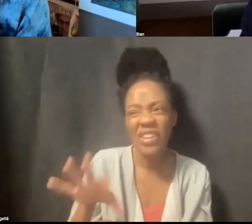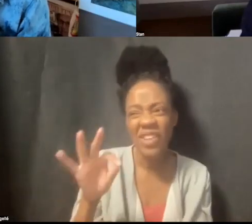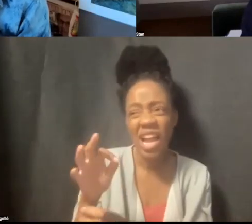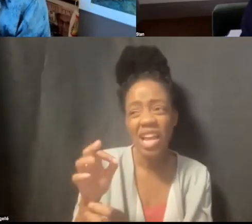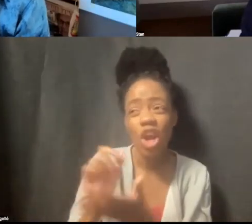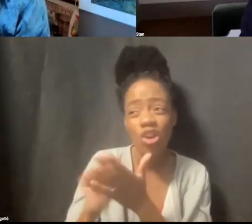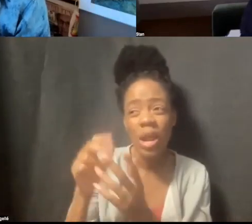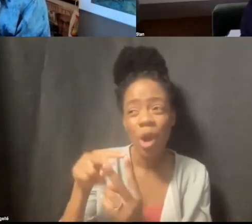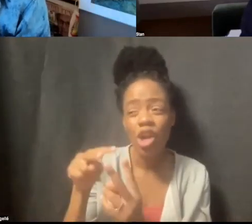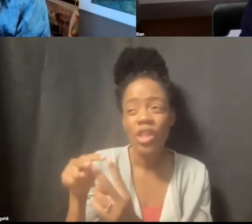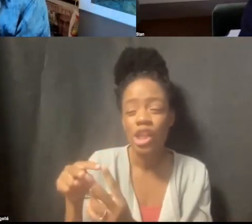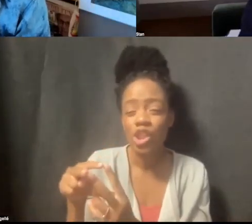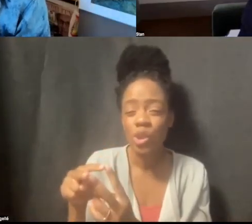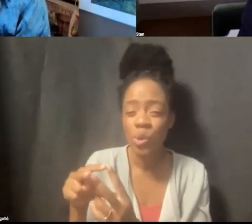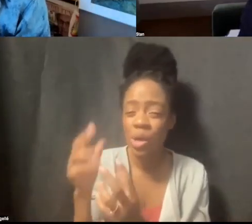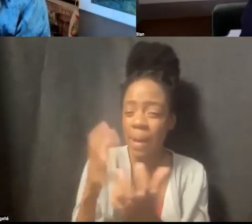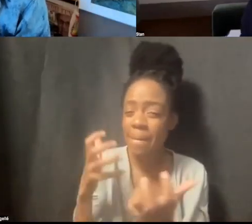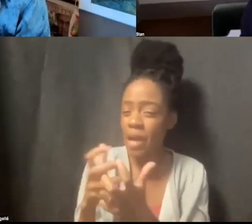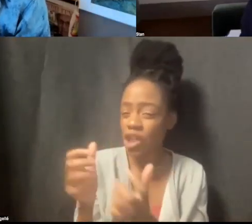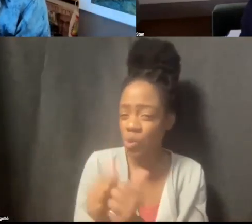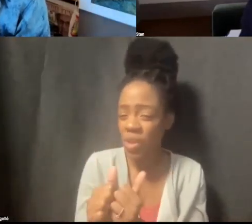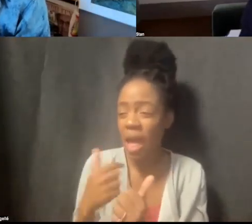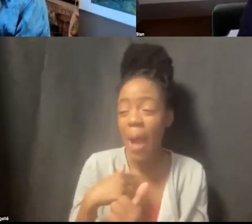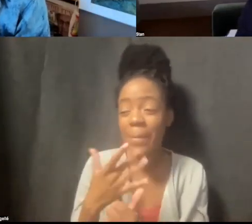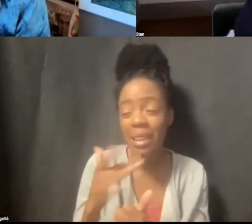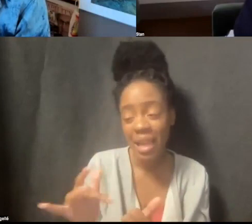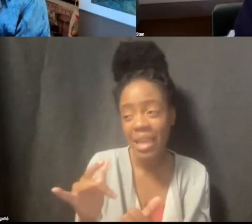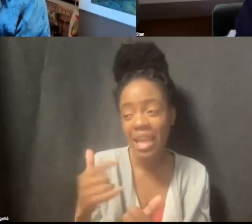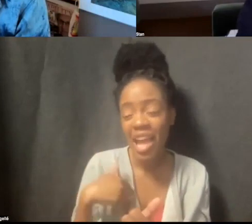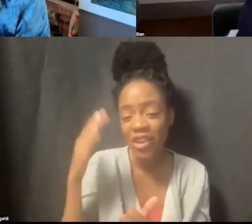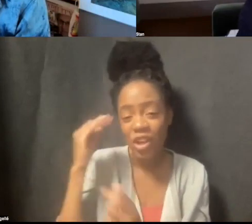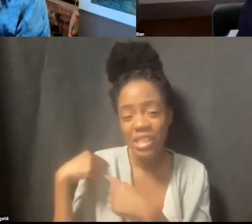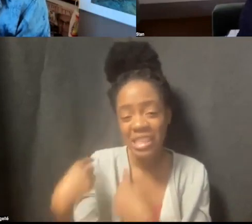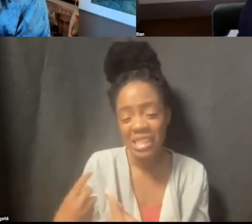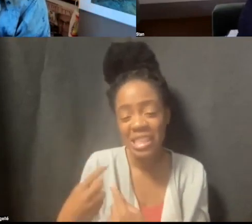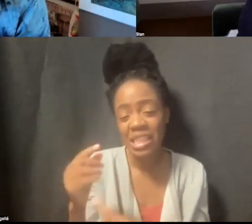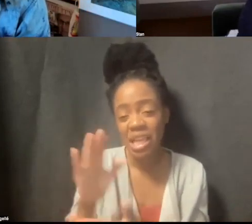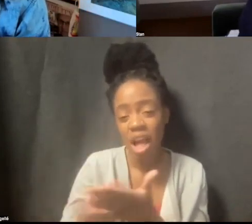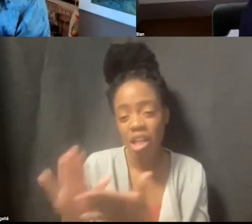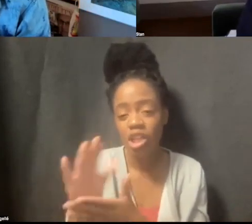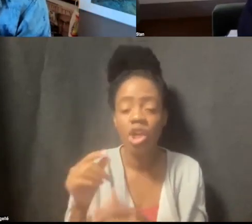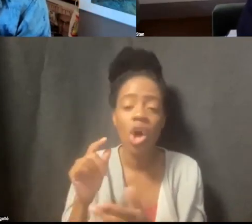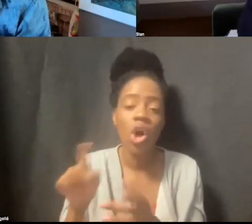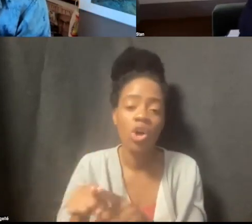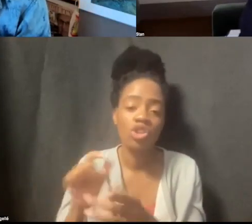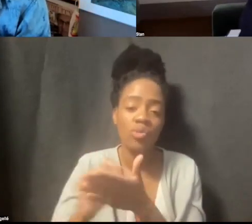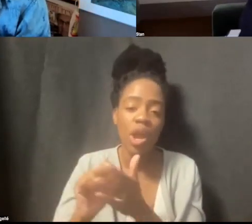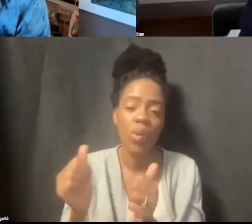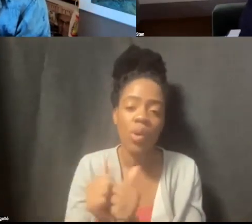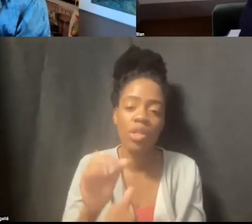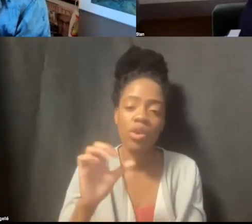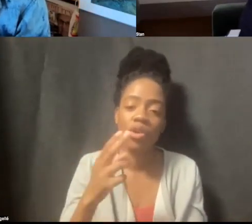in that I've had Jim Burke since college, and then I started also writing with Christian McLaughlin. We started writing plays